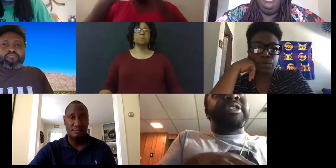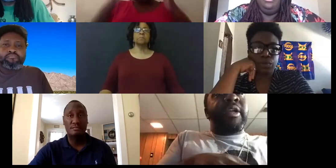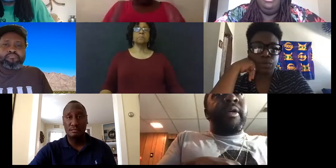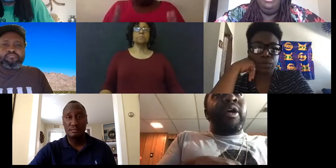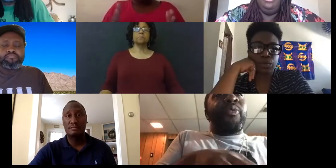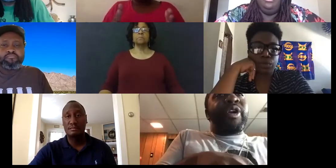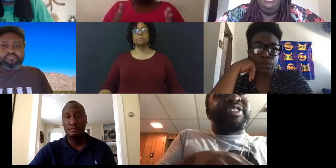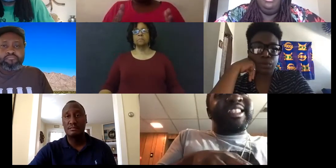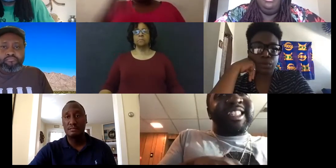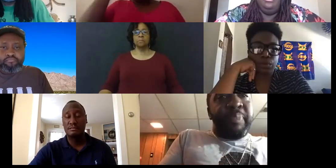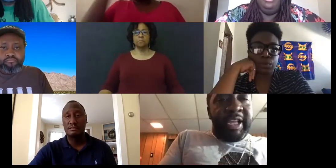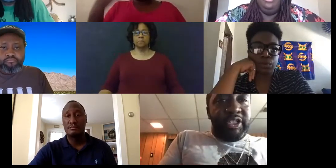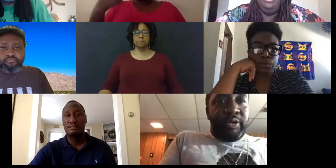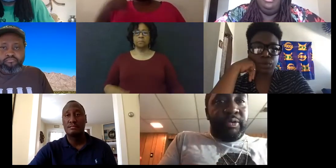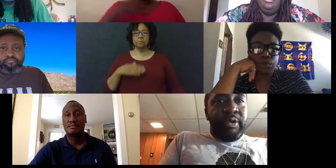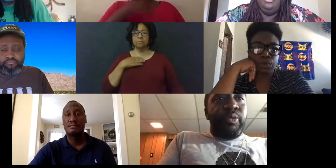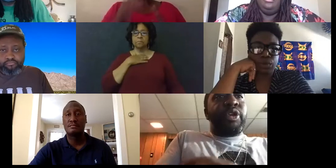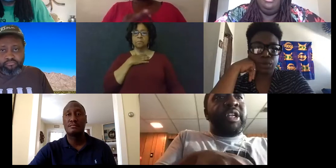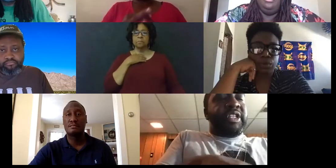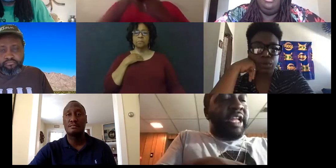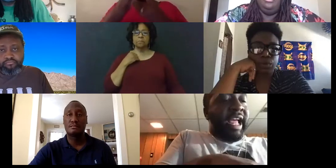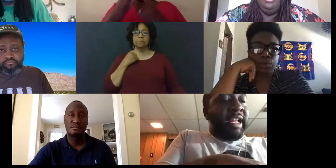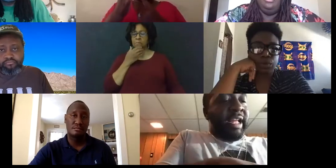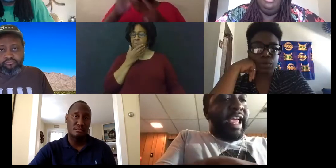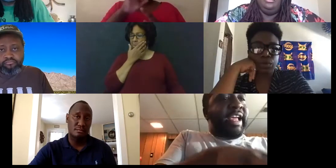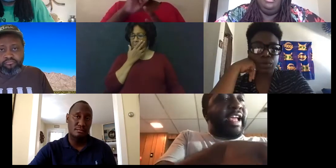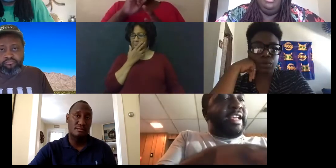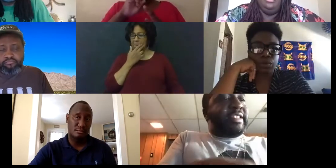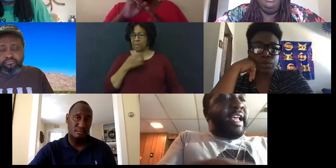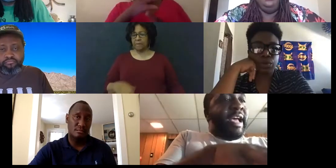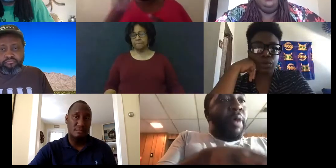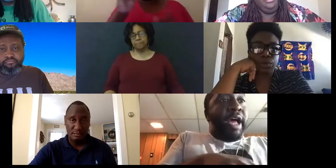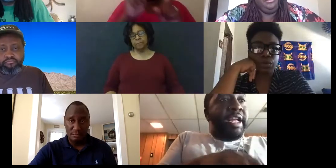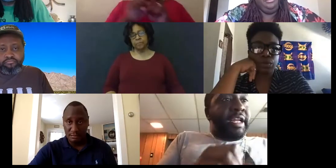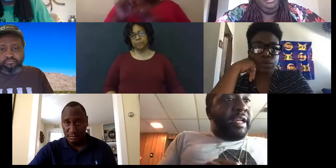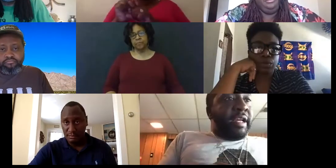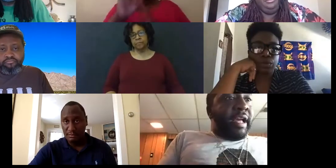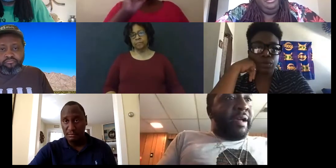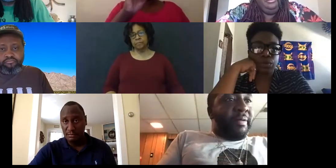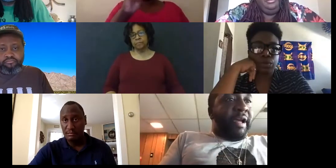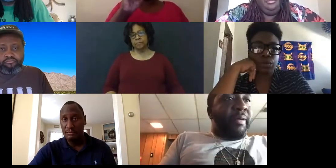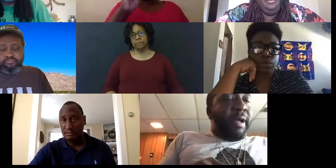because we're special. When you, as Imani,